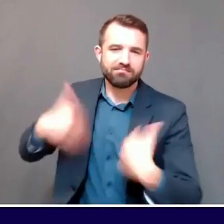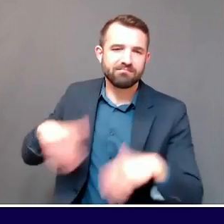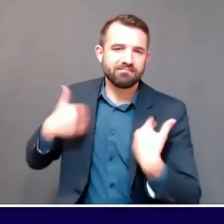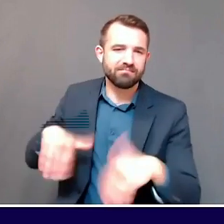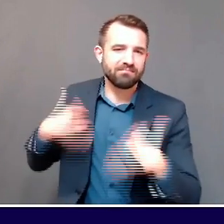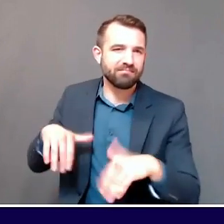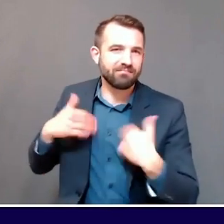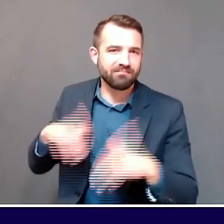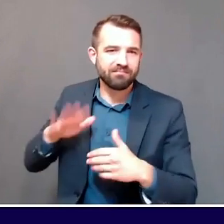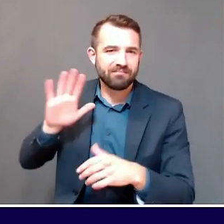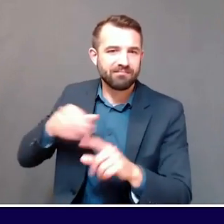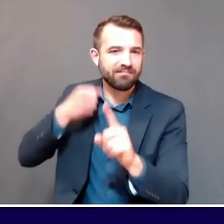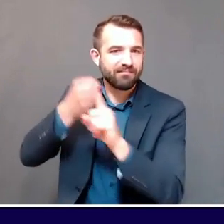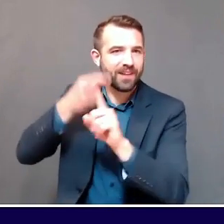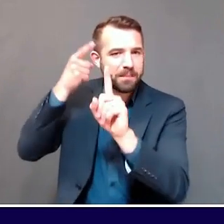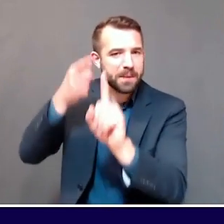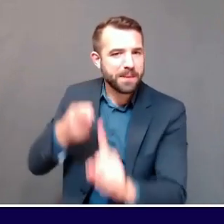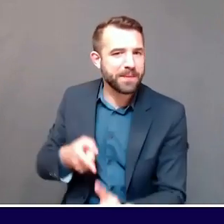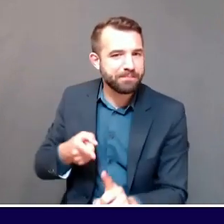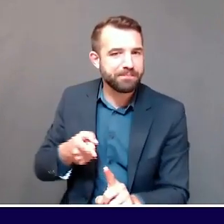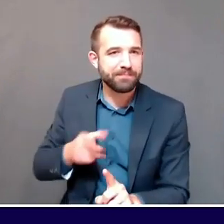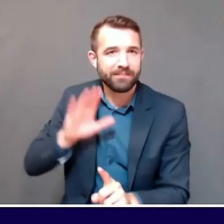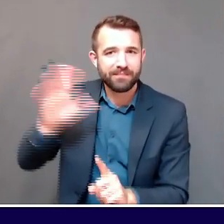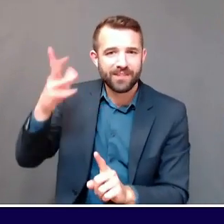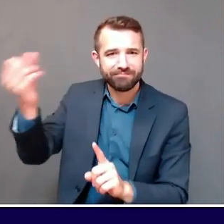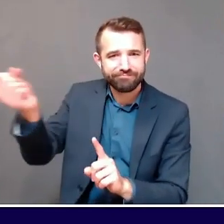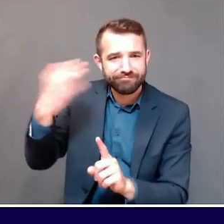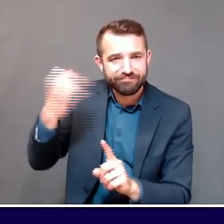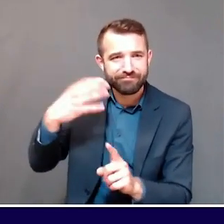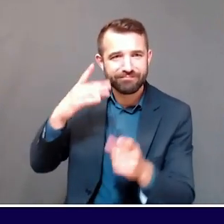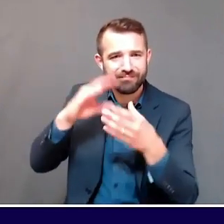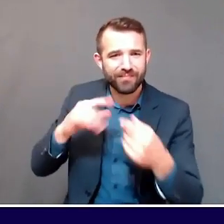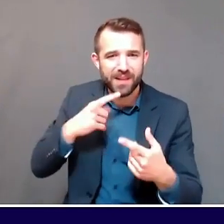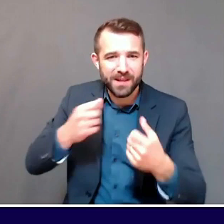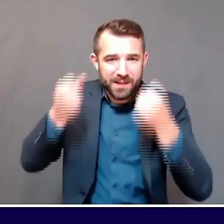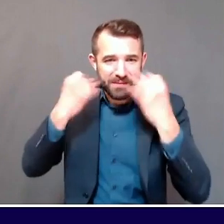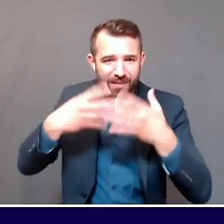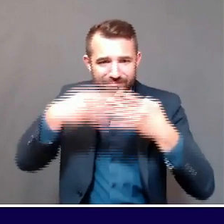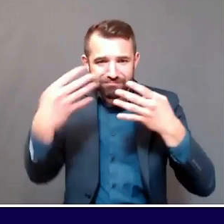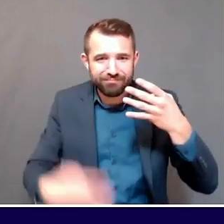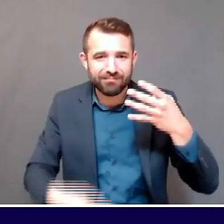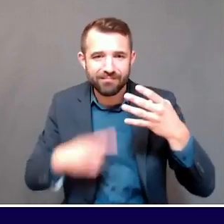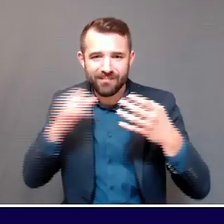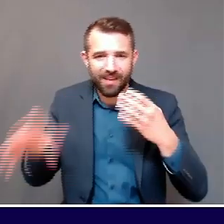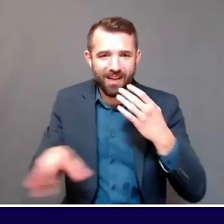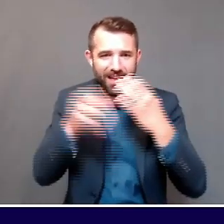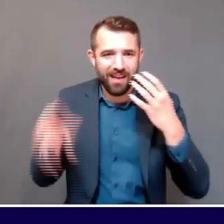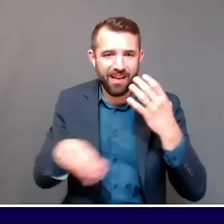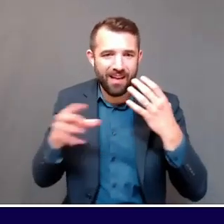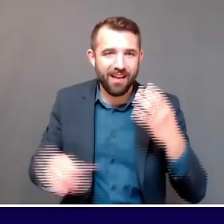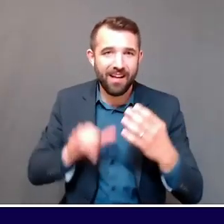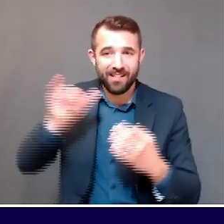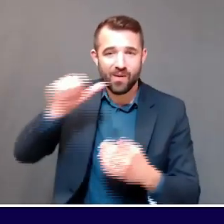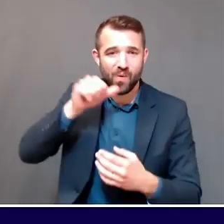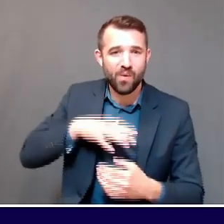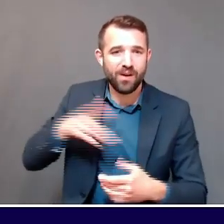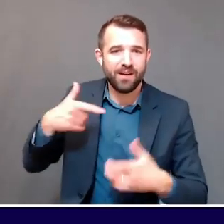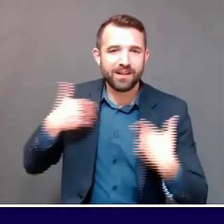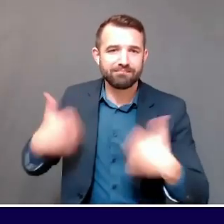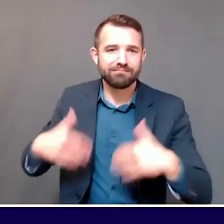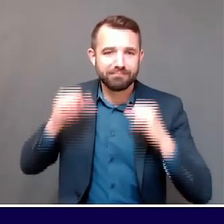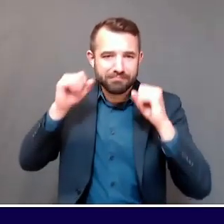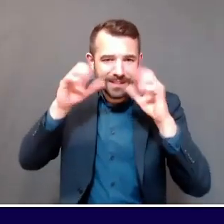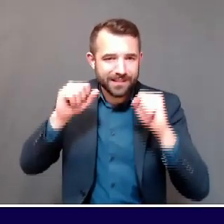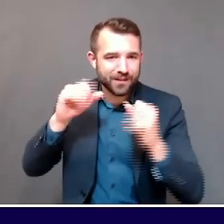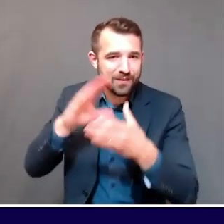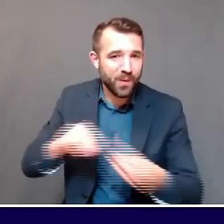today because of just how many amazing stories that she had collected and amassed over her 100 years.